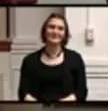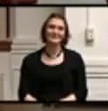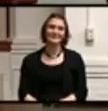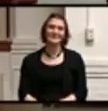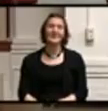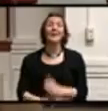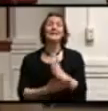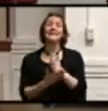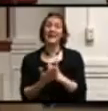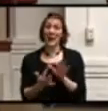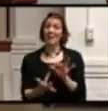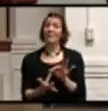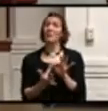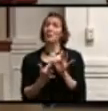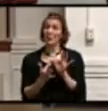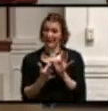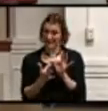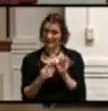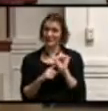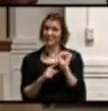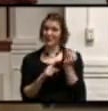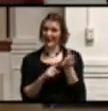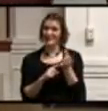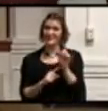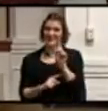interesting things that are happening.